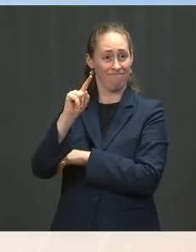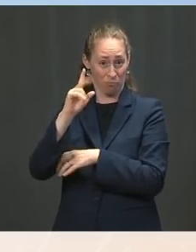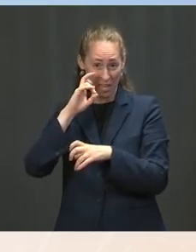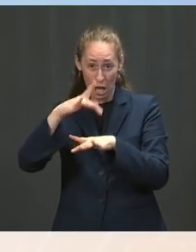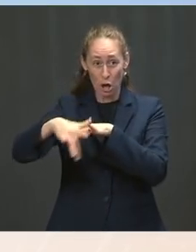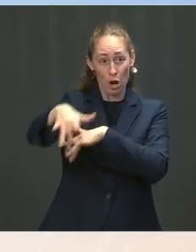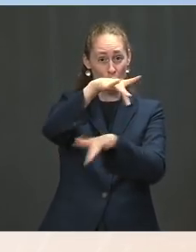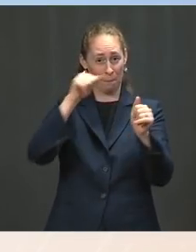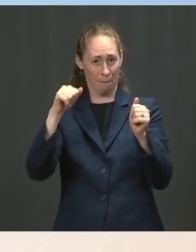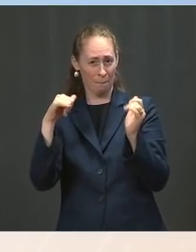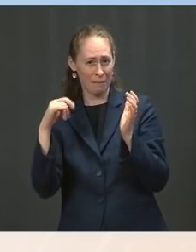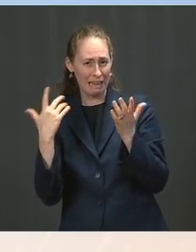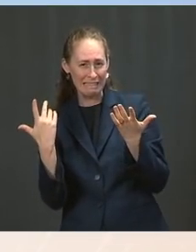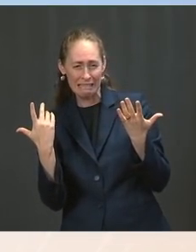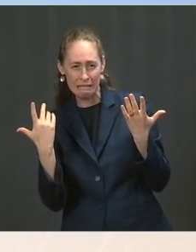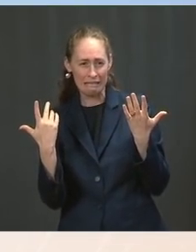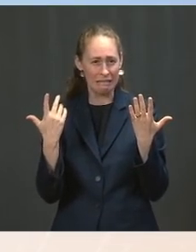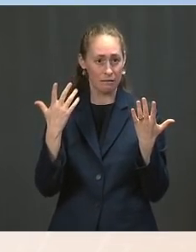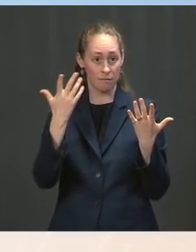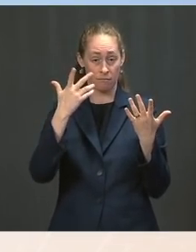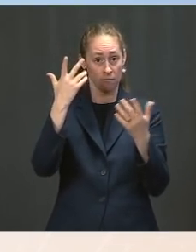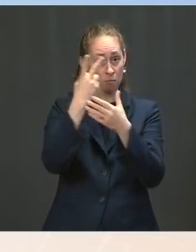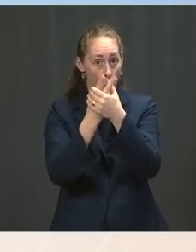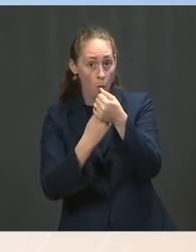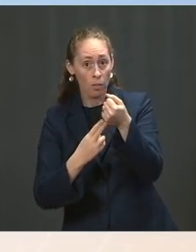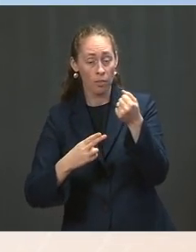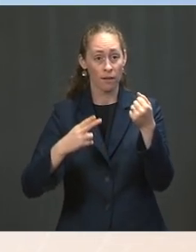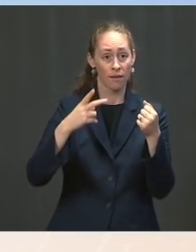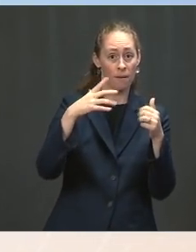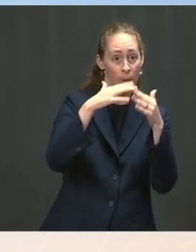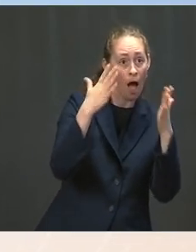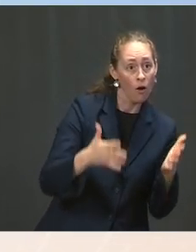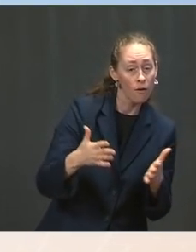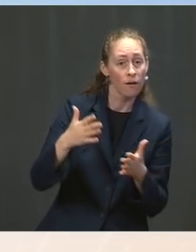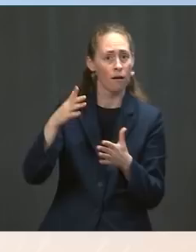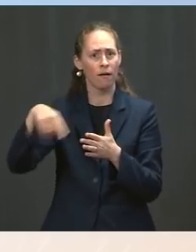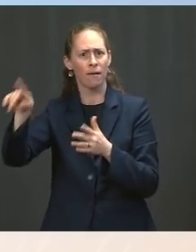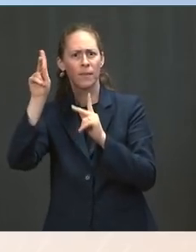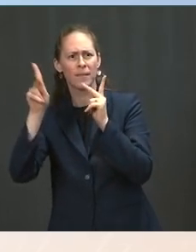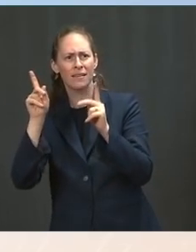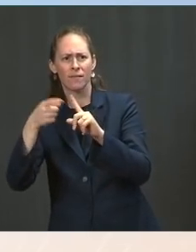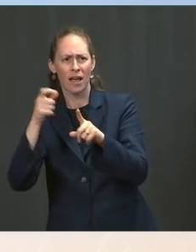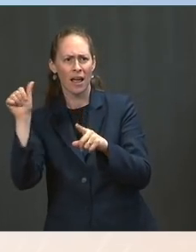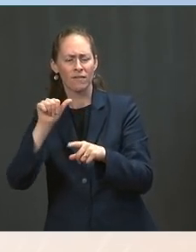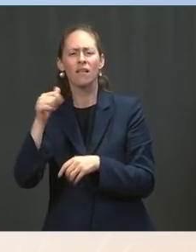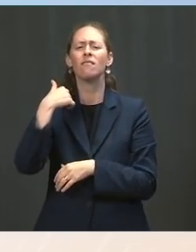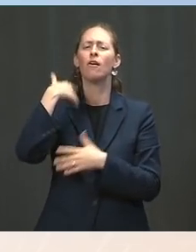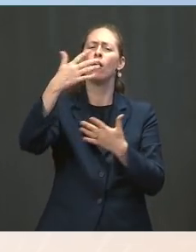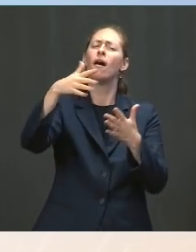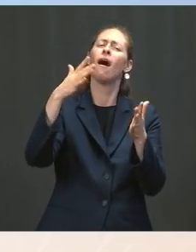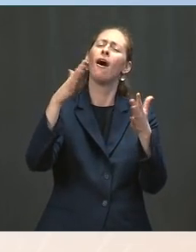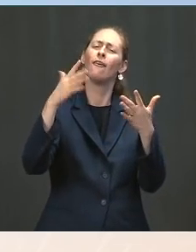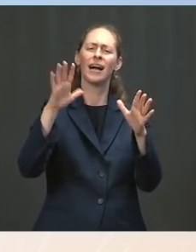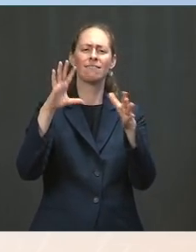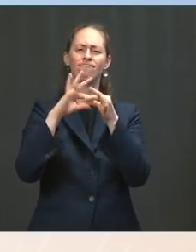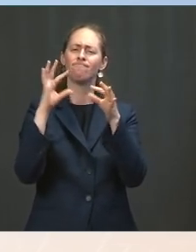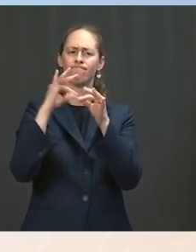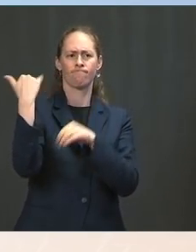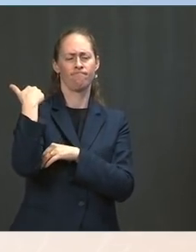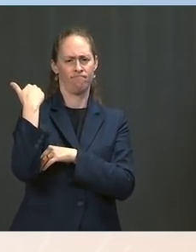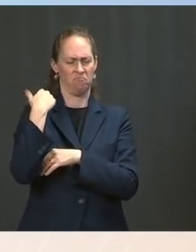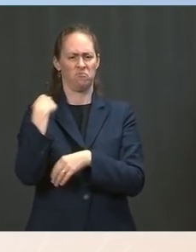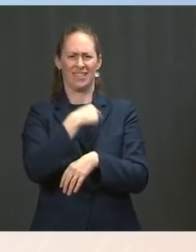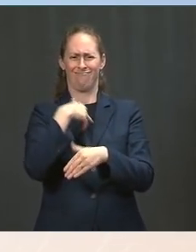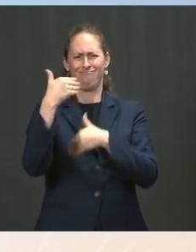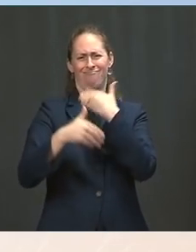and Afghan people out of the country? As I said, the President believes we are making substantial progress. Dozens